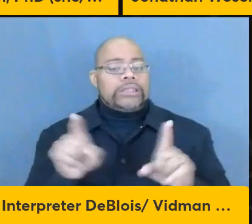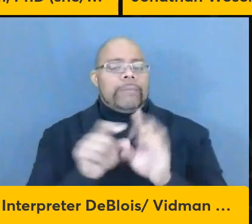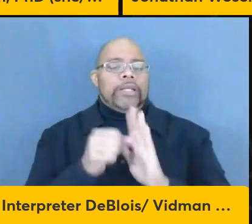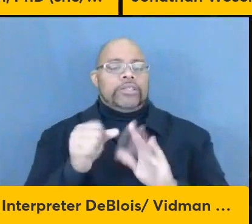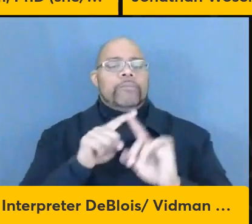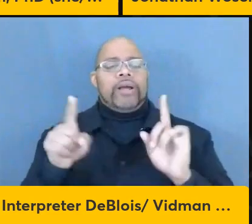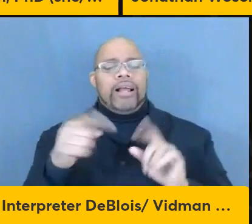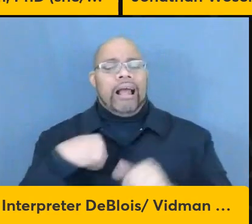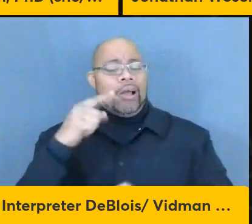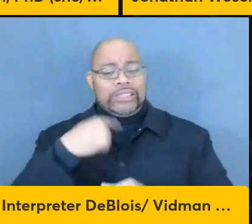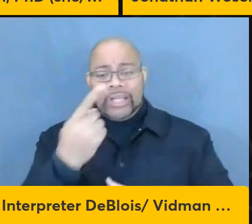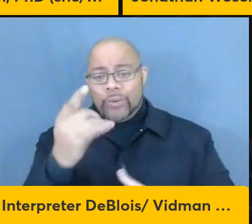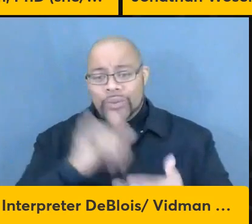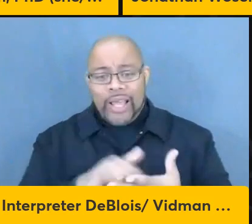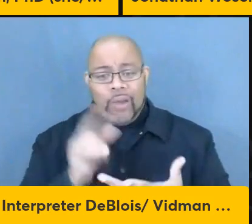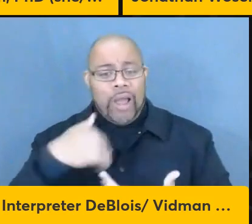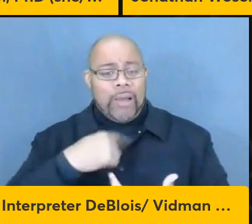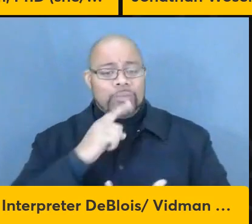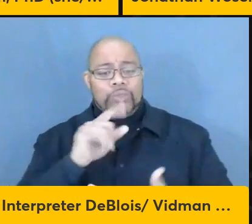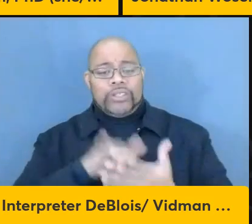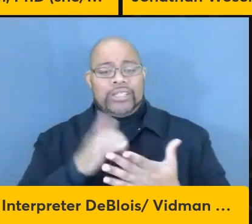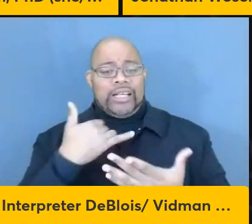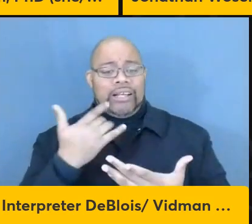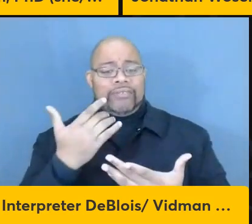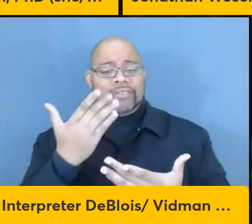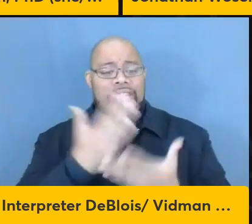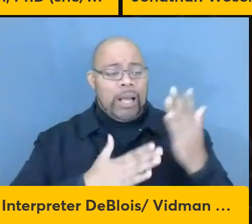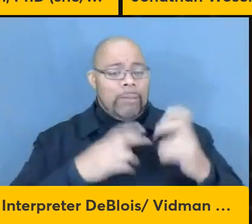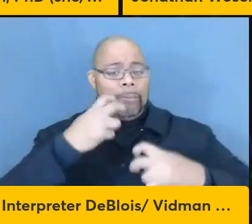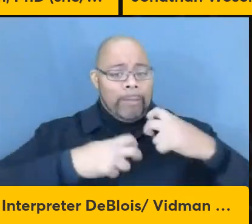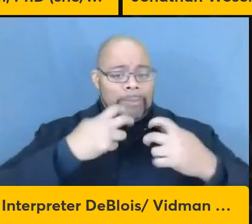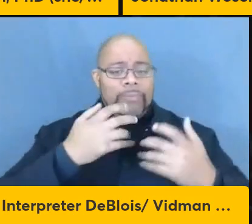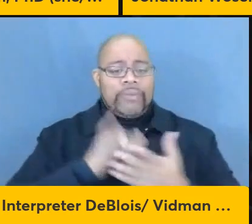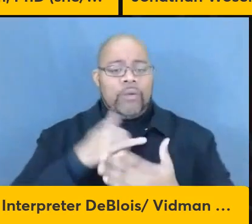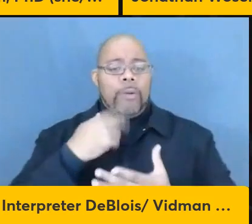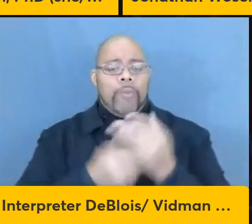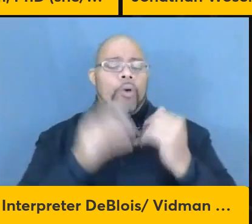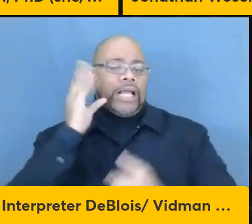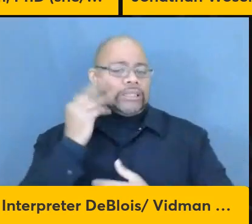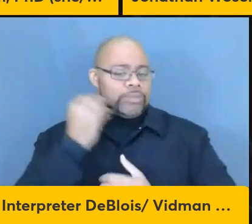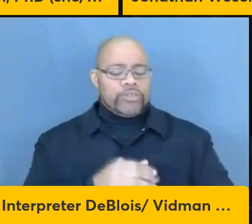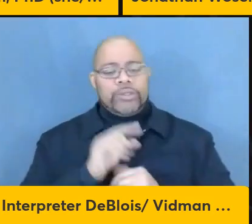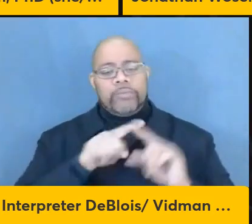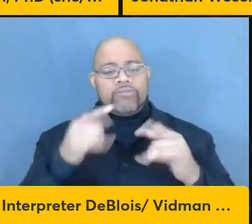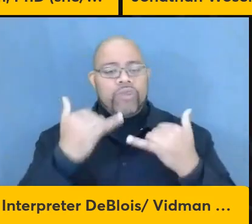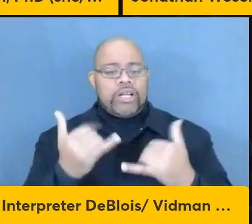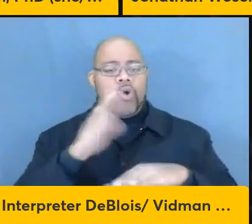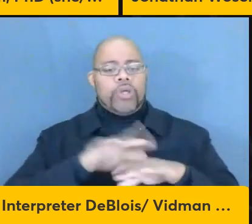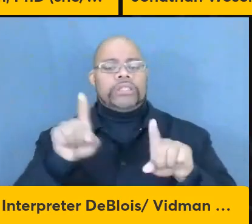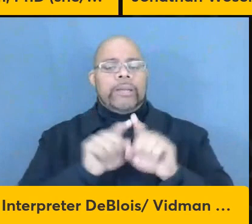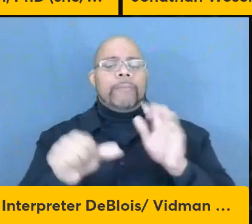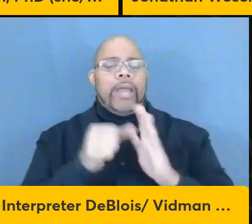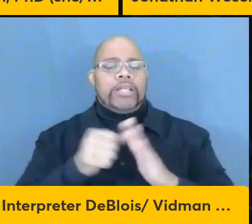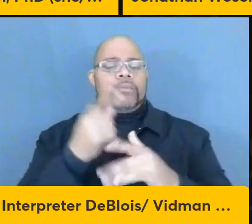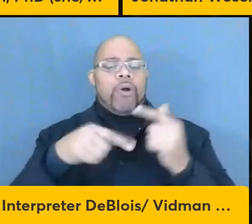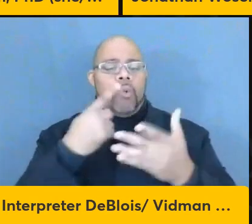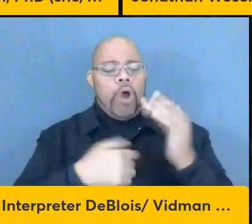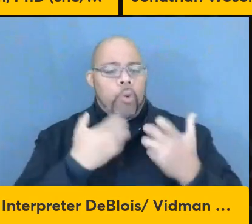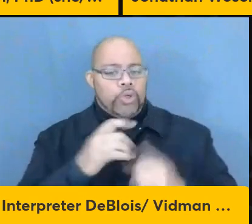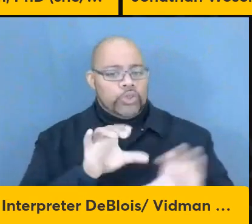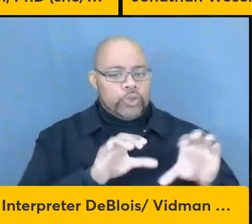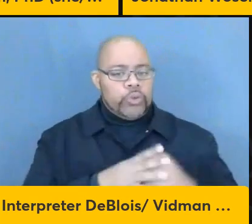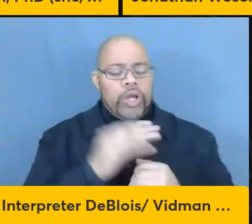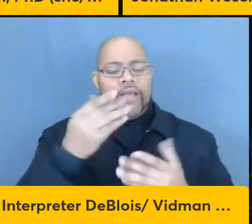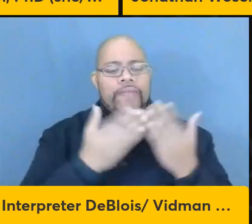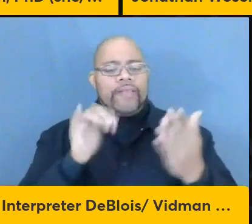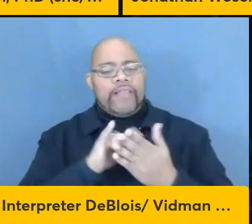I can tell you where I'm sure there's some hiccups that we both experienced. But right now we're on the same page about what it is I want to do and